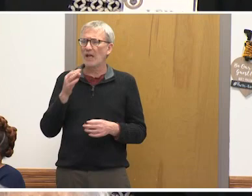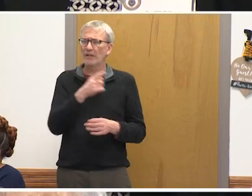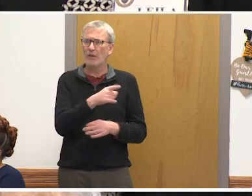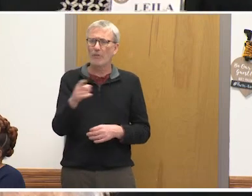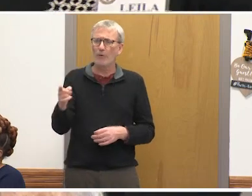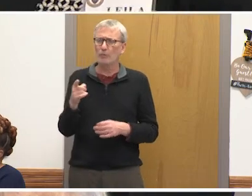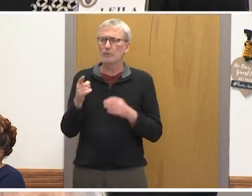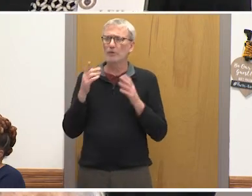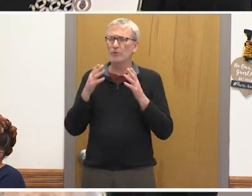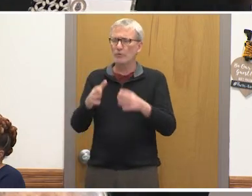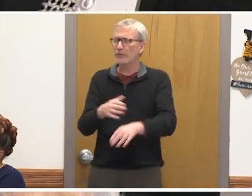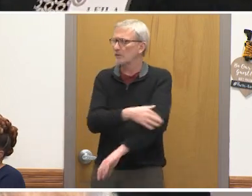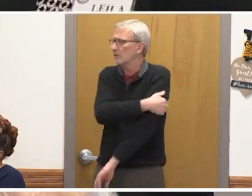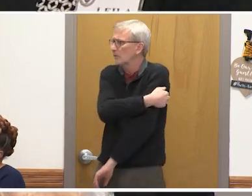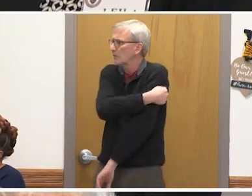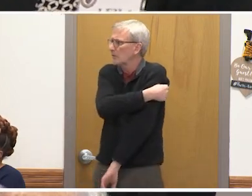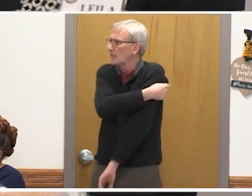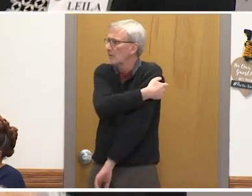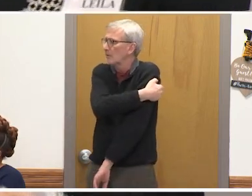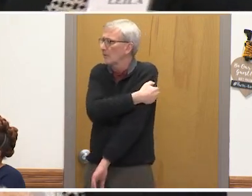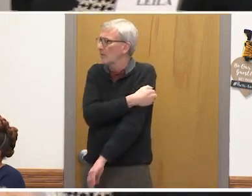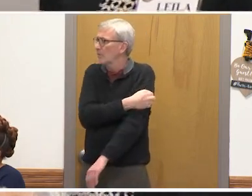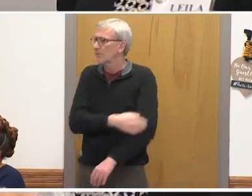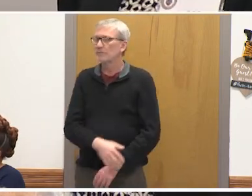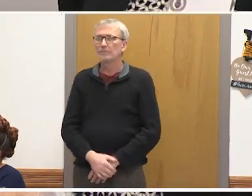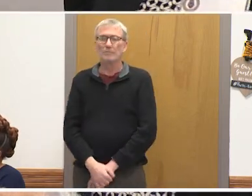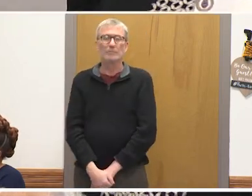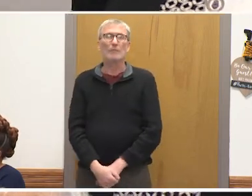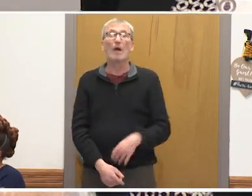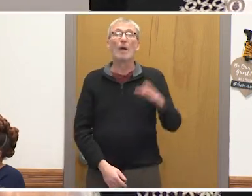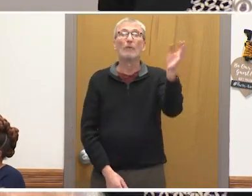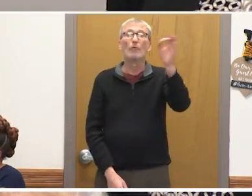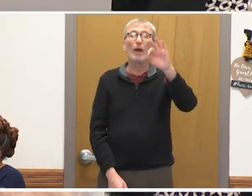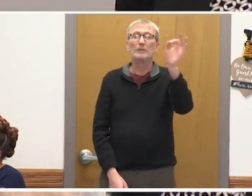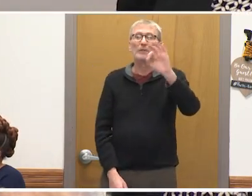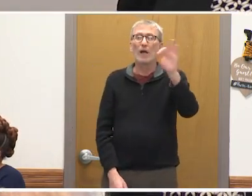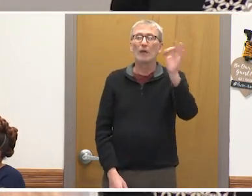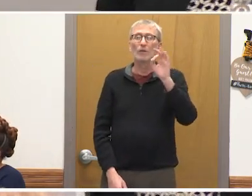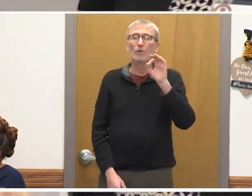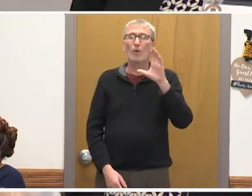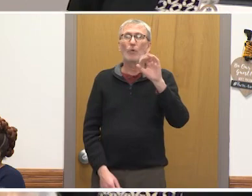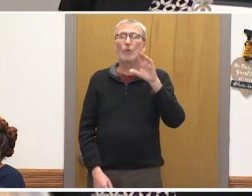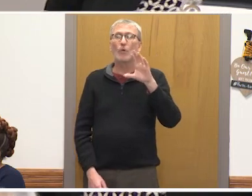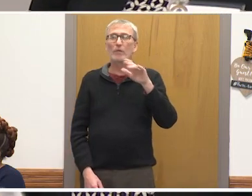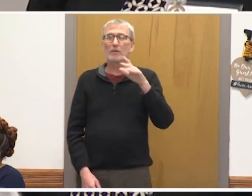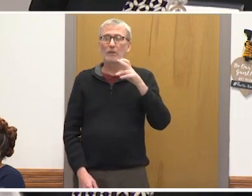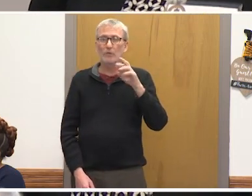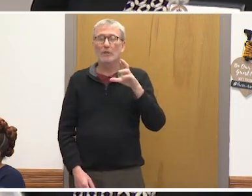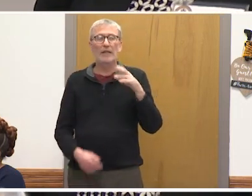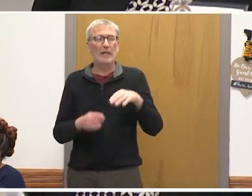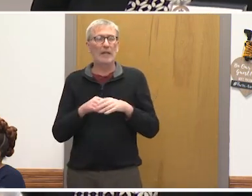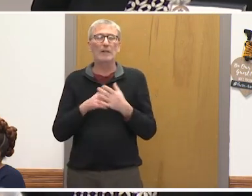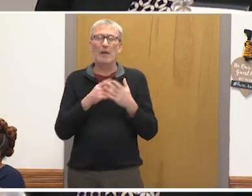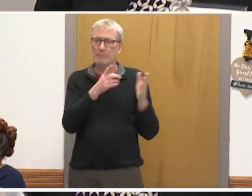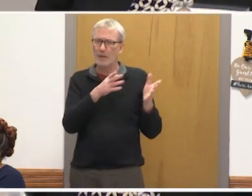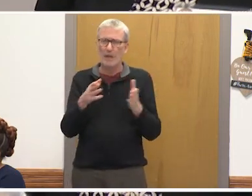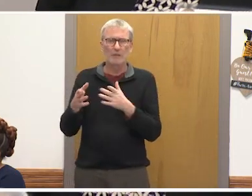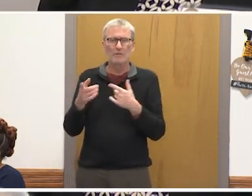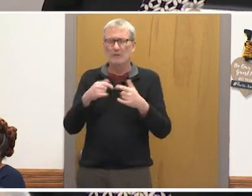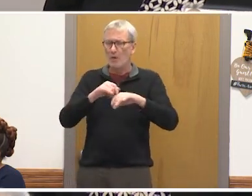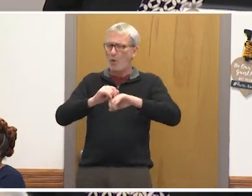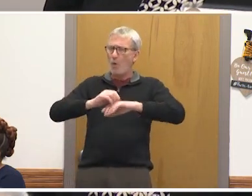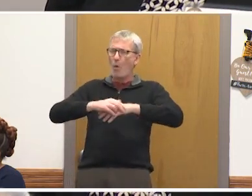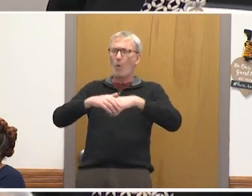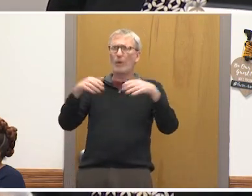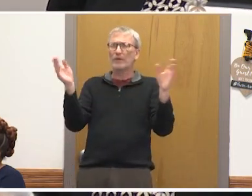those particular areas? Yeah, so the Frankstown corridor was actually identified in the Homewood Mobility Plan, which took a very, very holistic